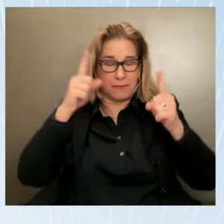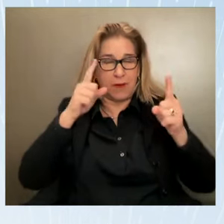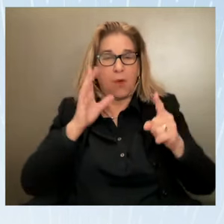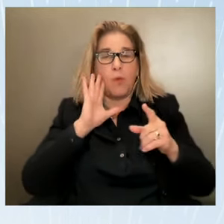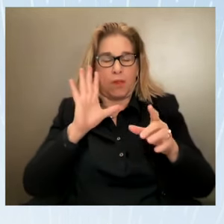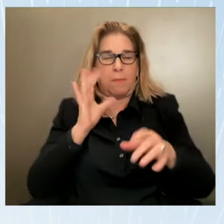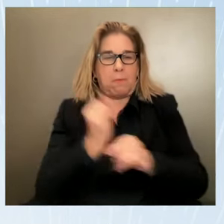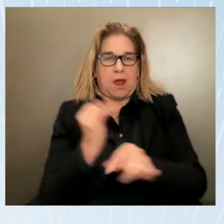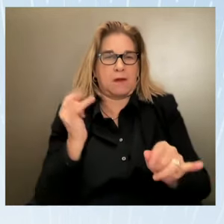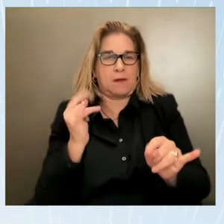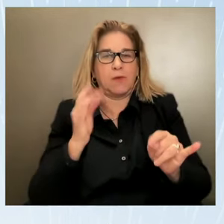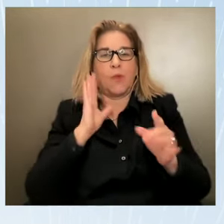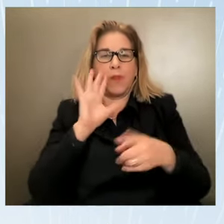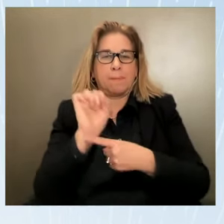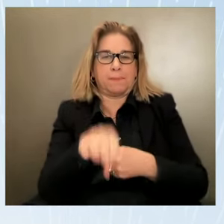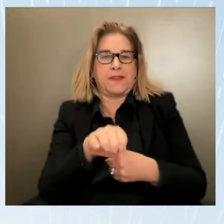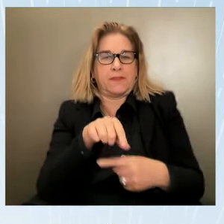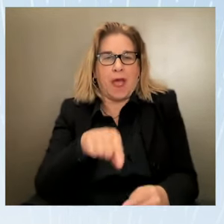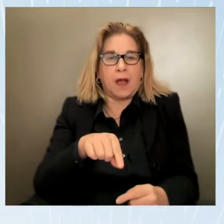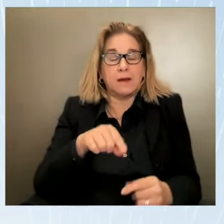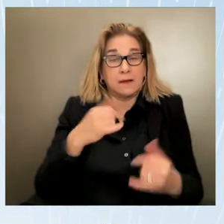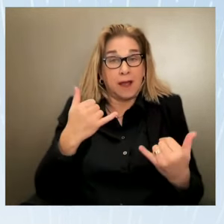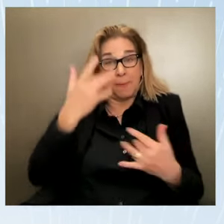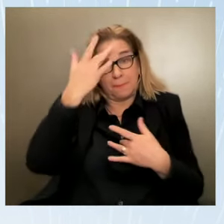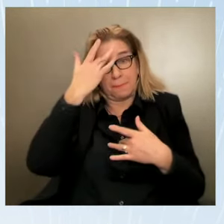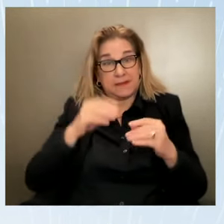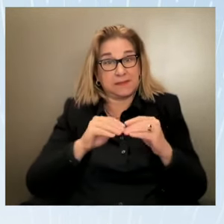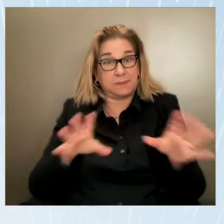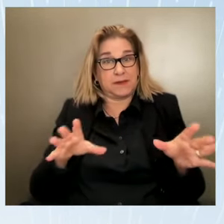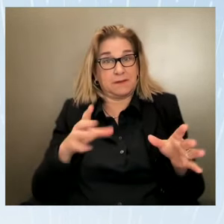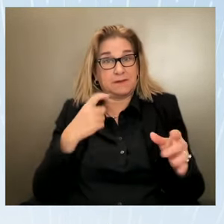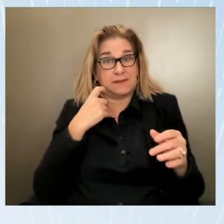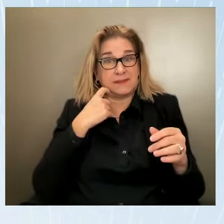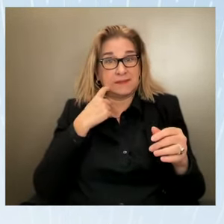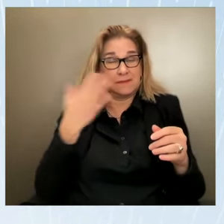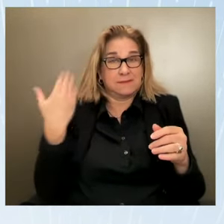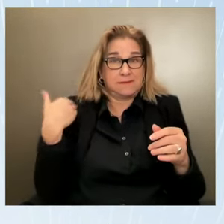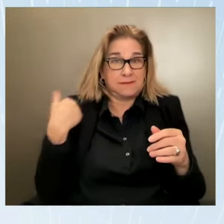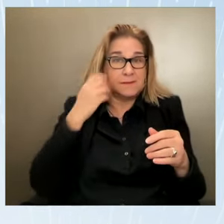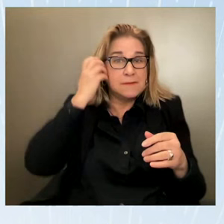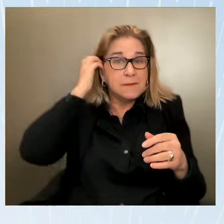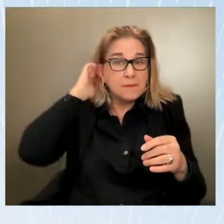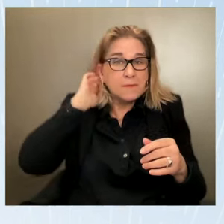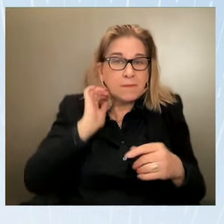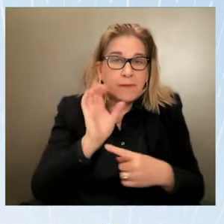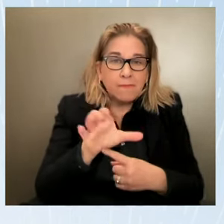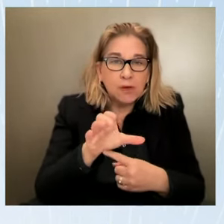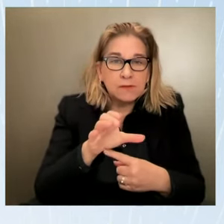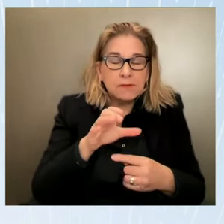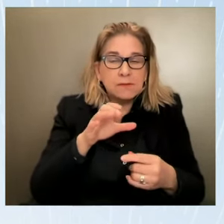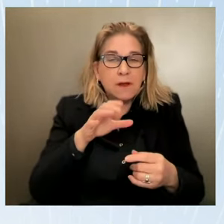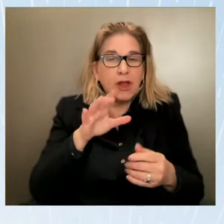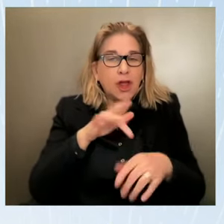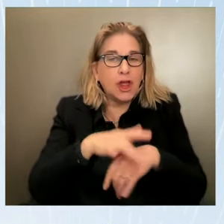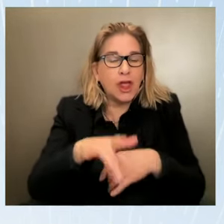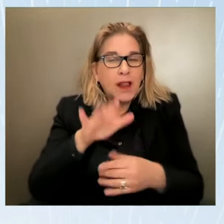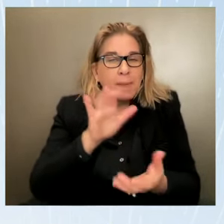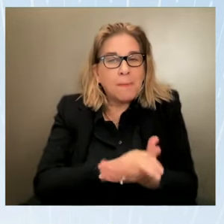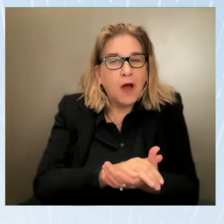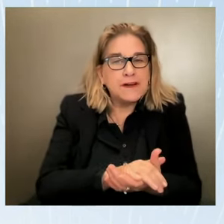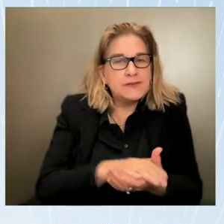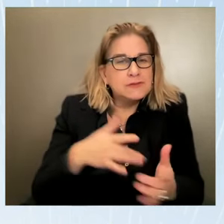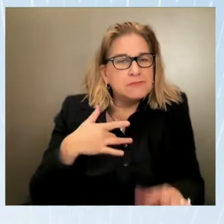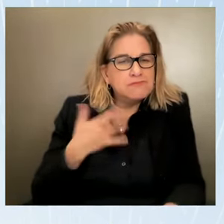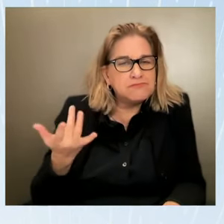to higher rates of forced and early marriages, but also spiking rates of gender-based violence. And with Russia's war